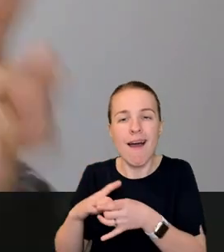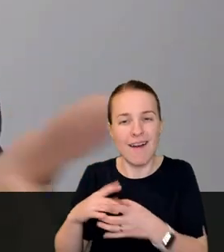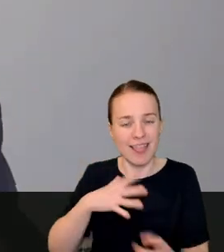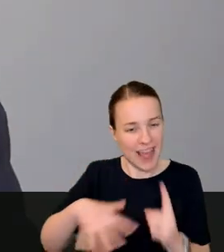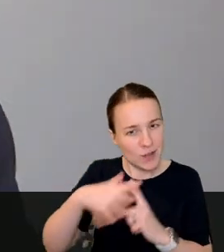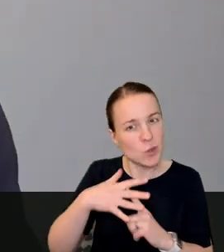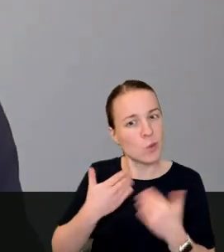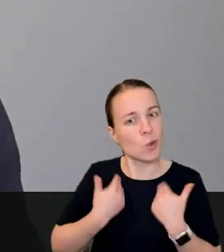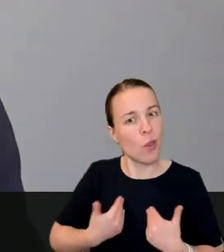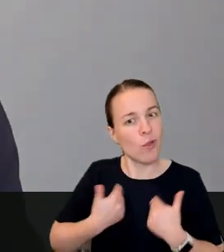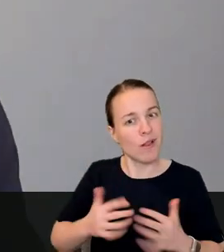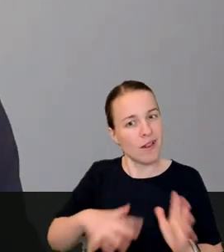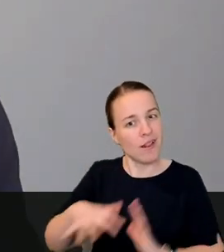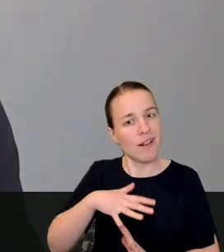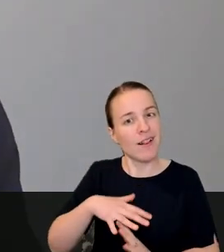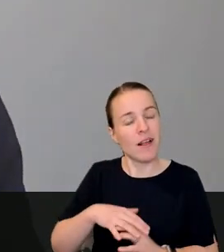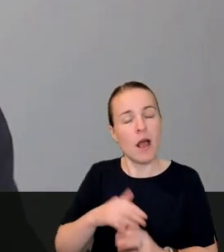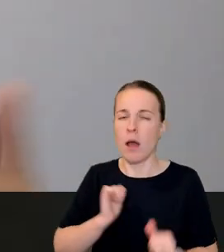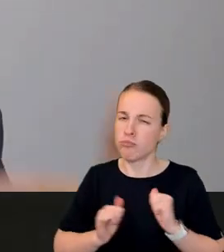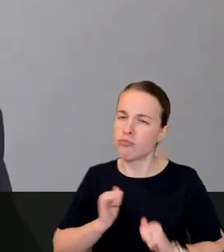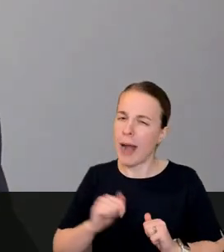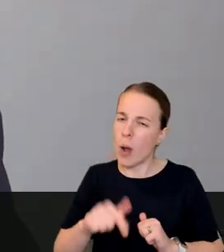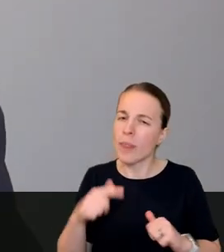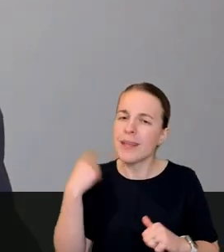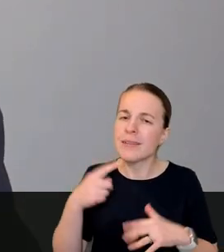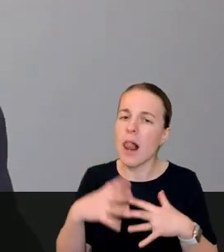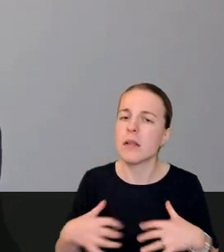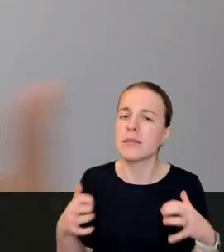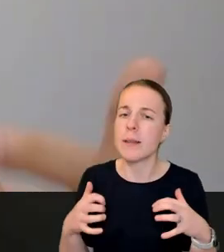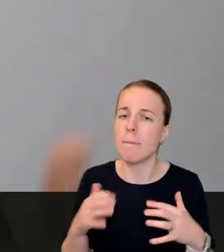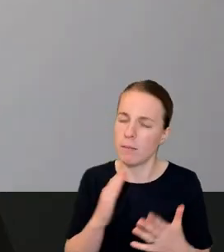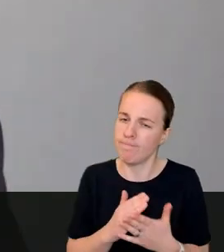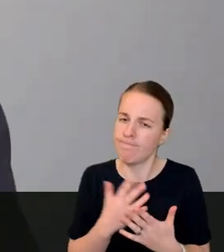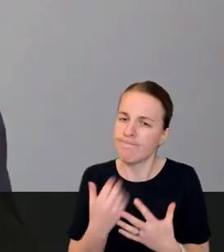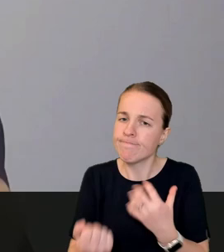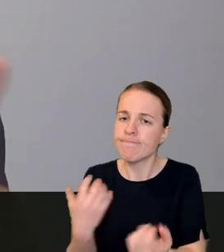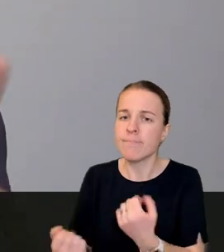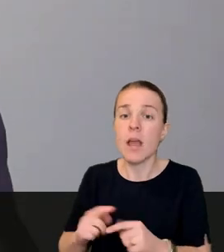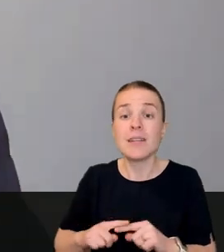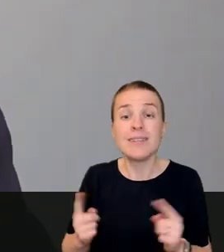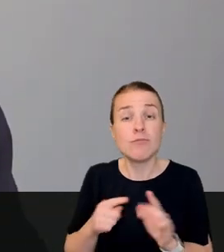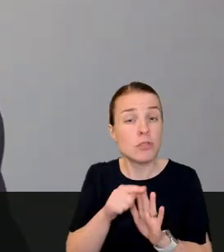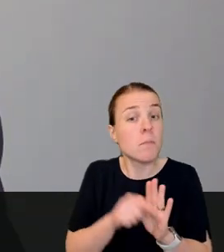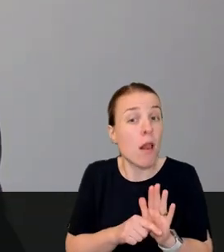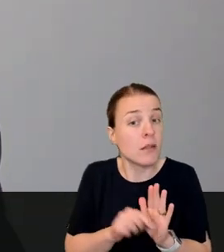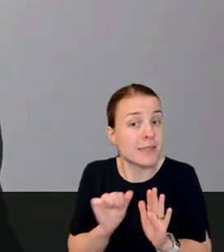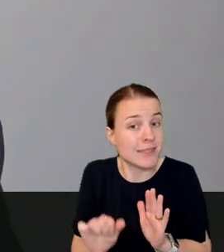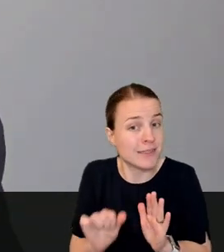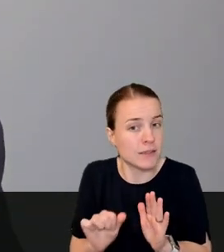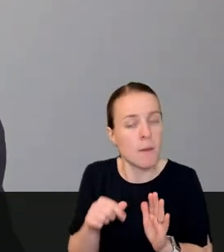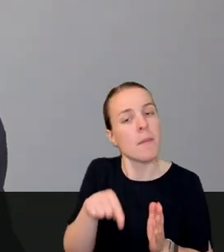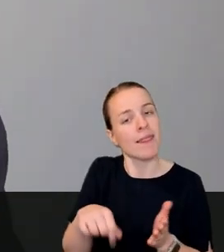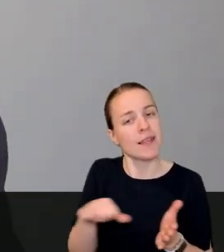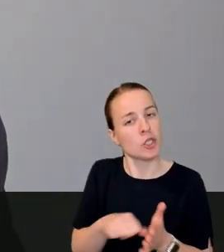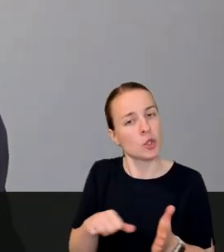of this Assembly. I think we may have differences in some of our policies. On this issue, though, we are